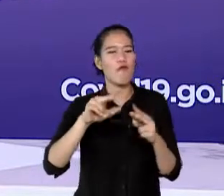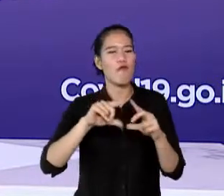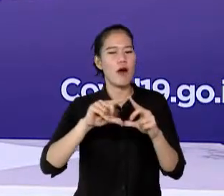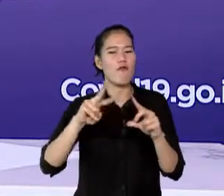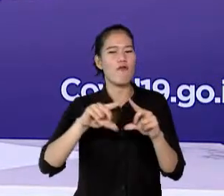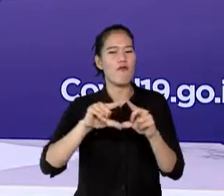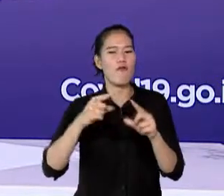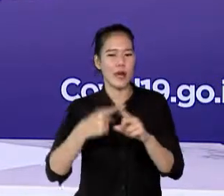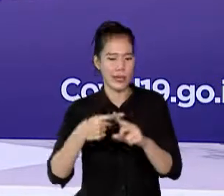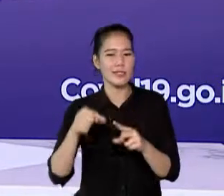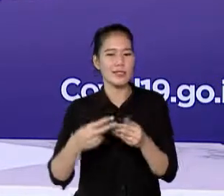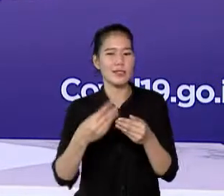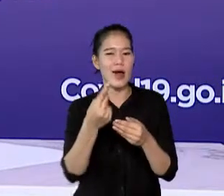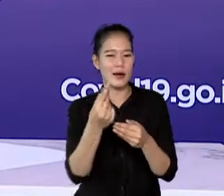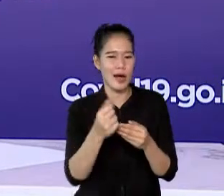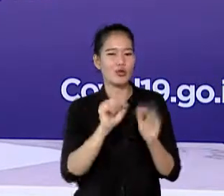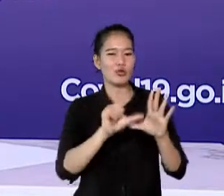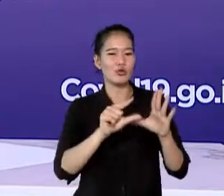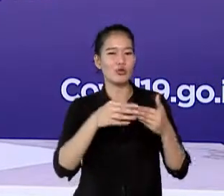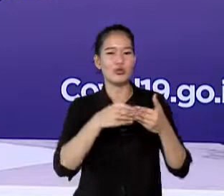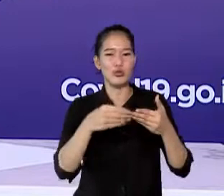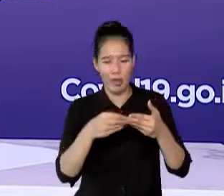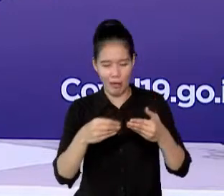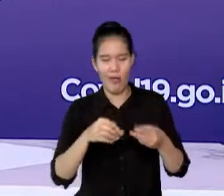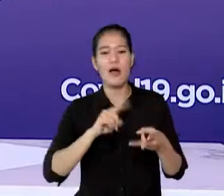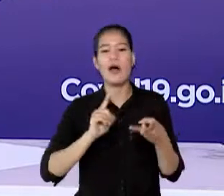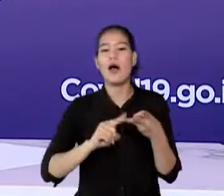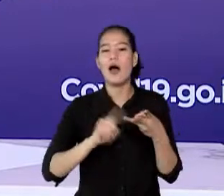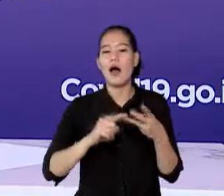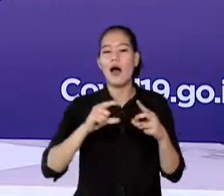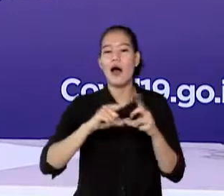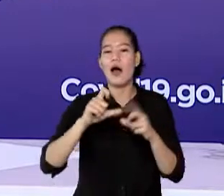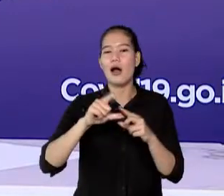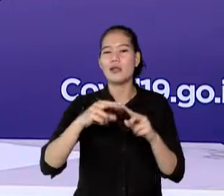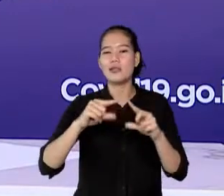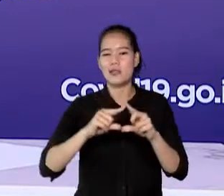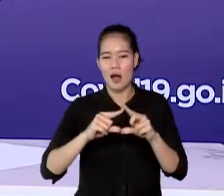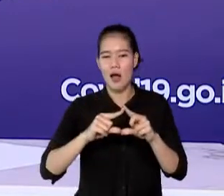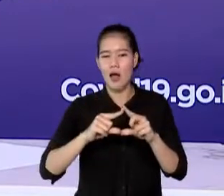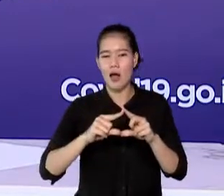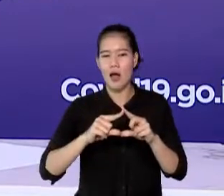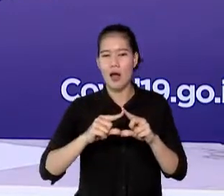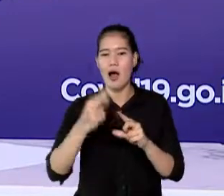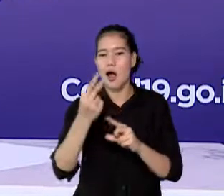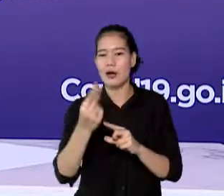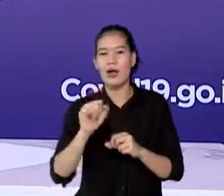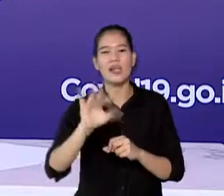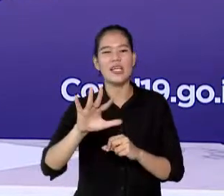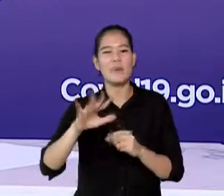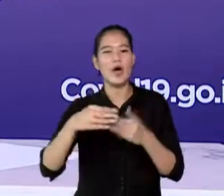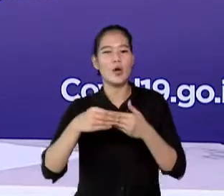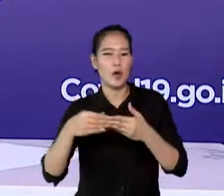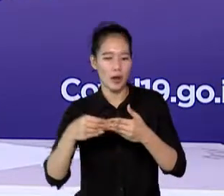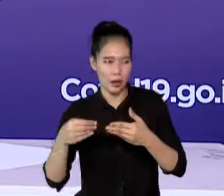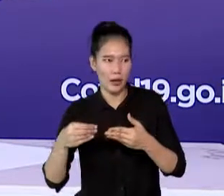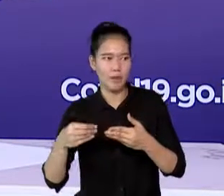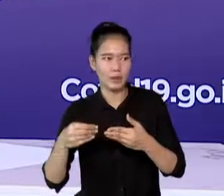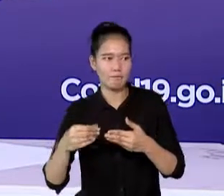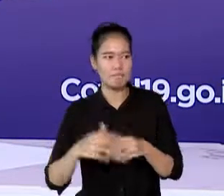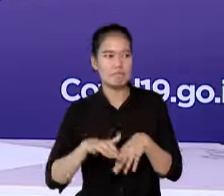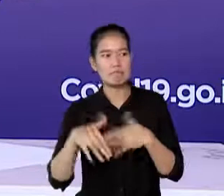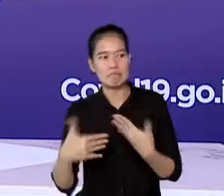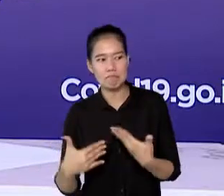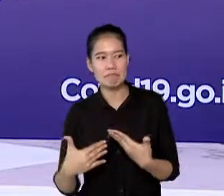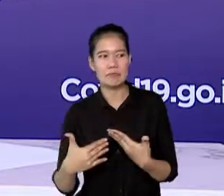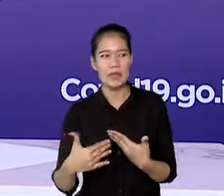$7 per dose, and AstraZeneca is $5 per dose.